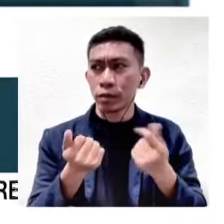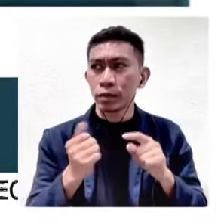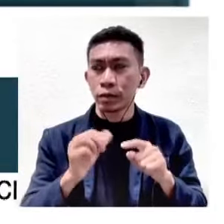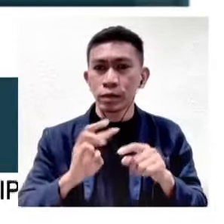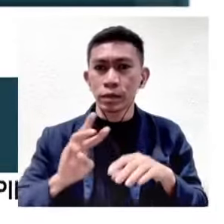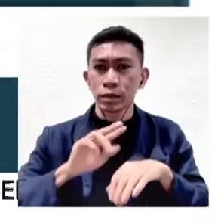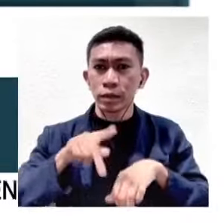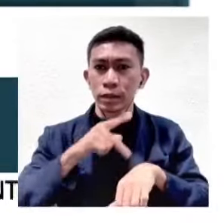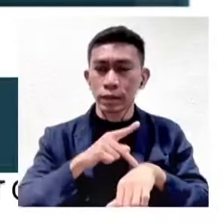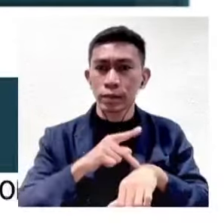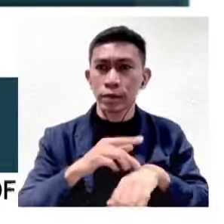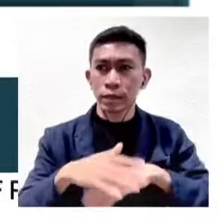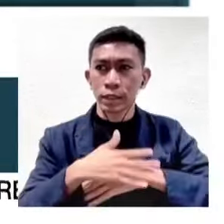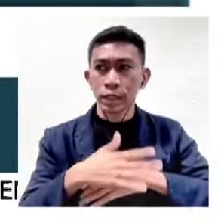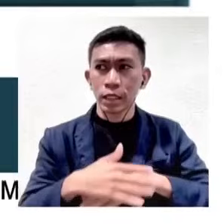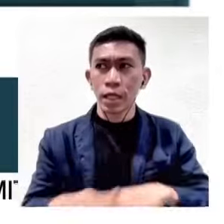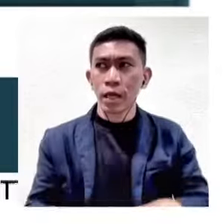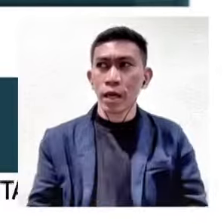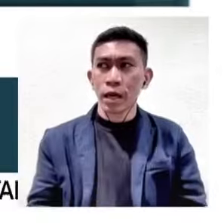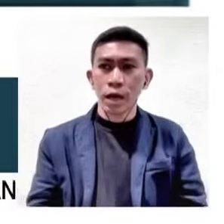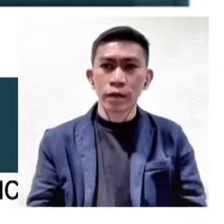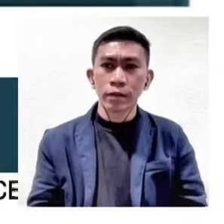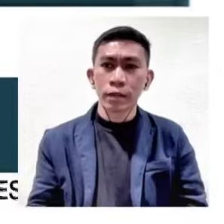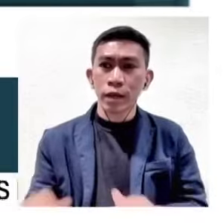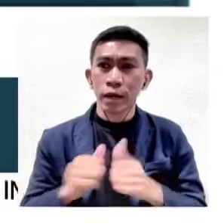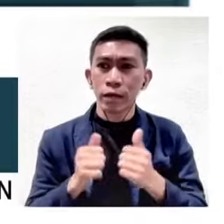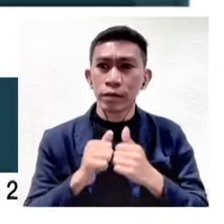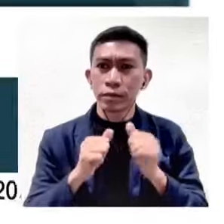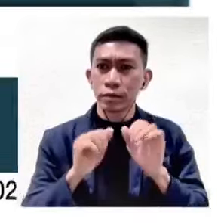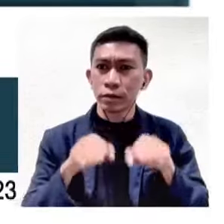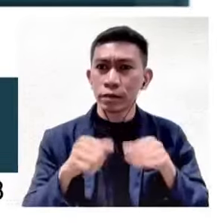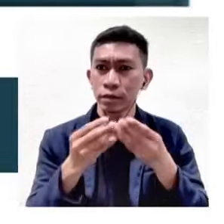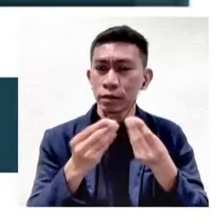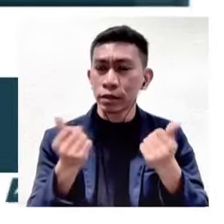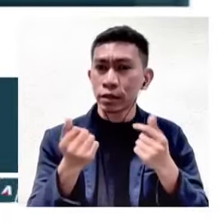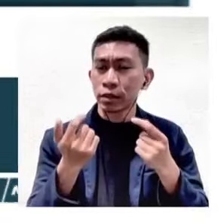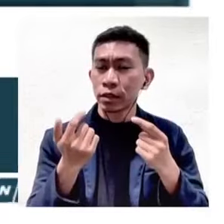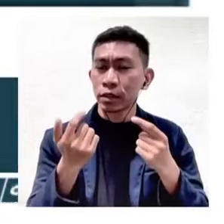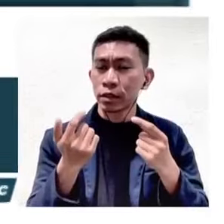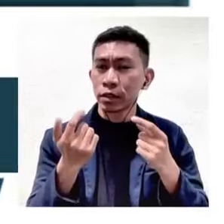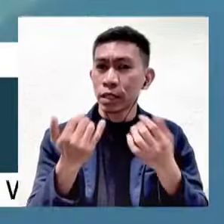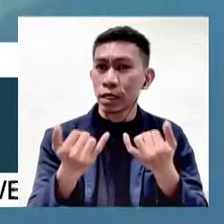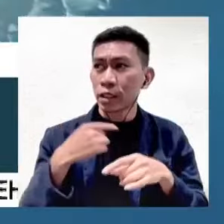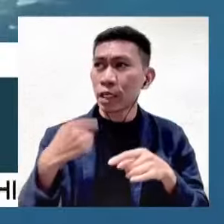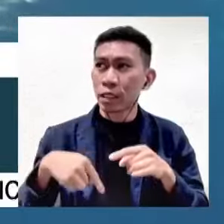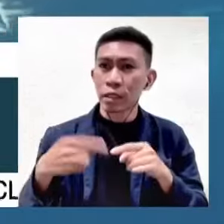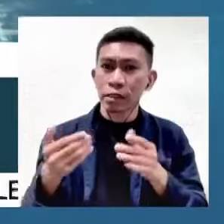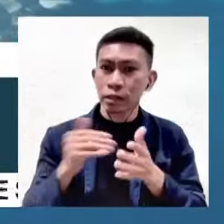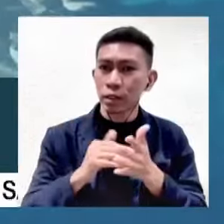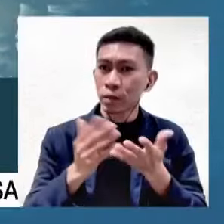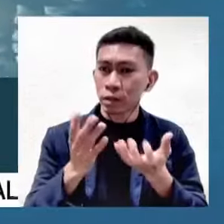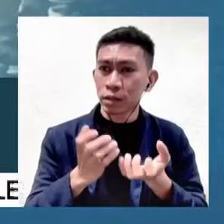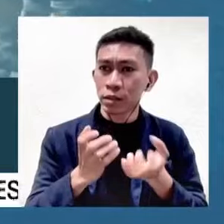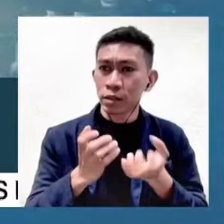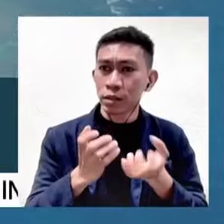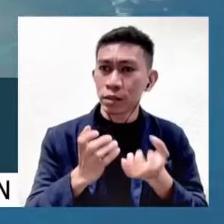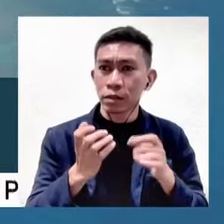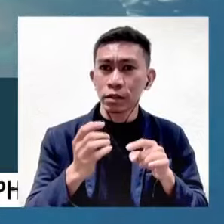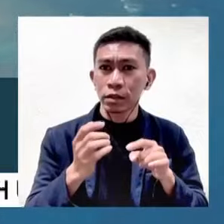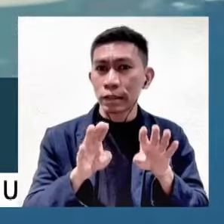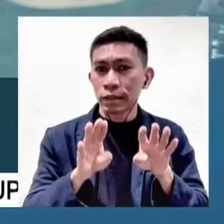predictable. And you know, again, if China wants to blockade our outposts, let's make them work for it.